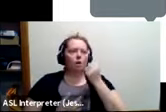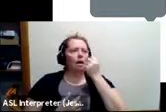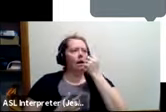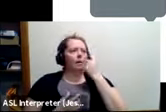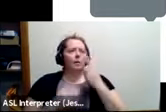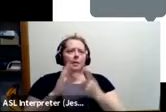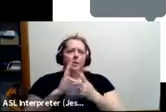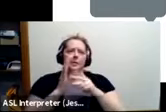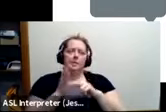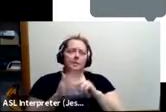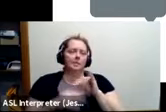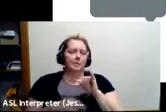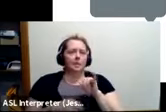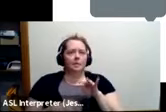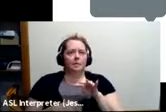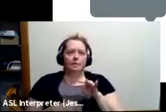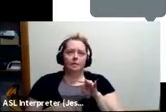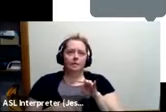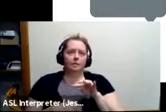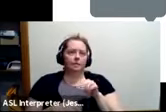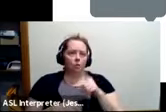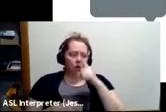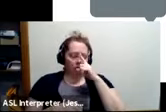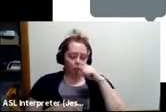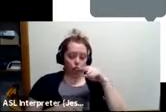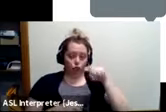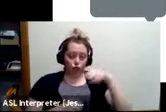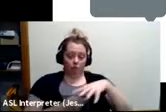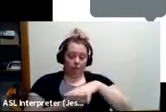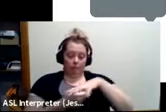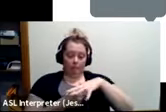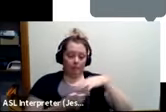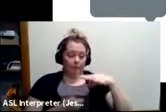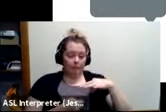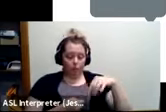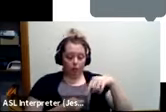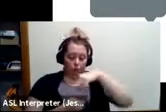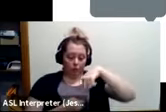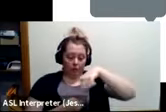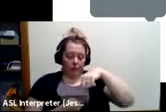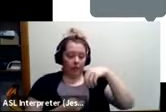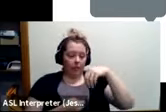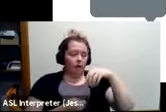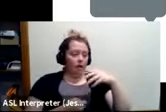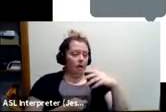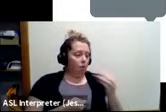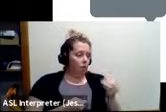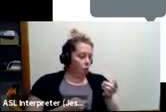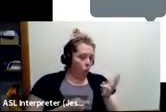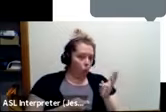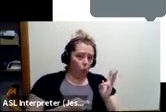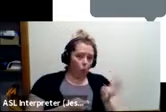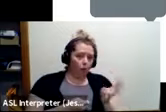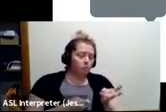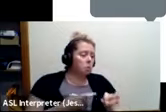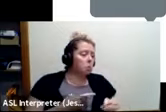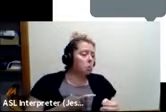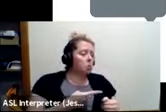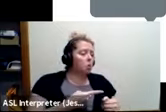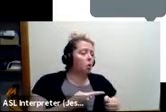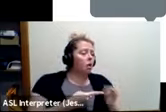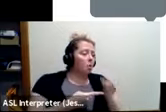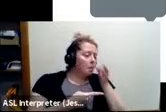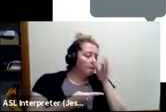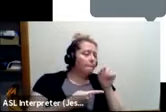step outside of the city of Pittsburgh into Wilkinsburg or any of the other municipalities. There are